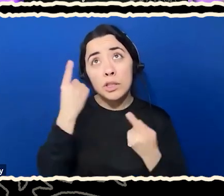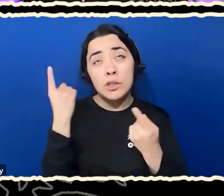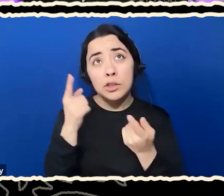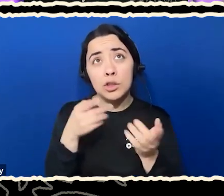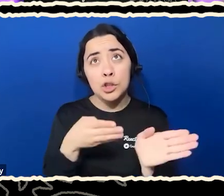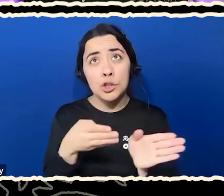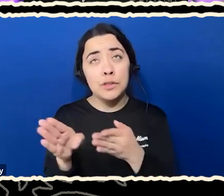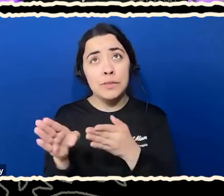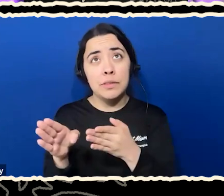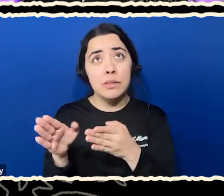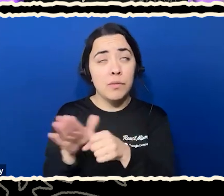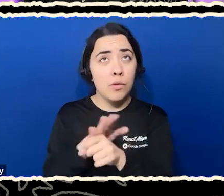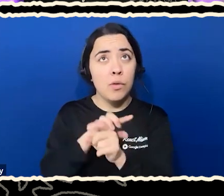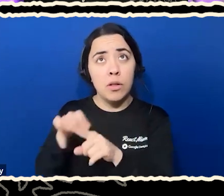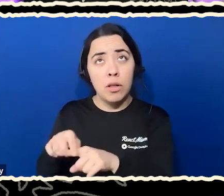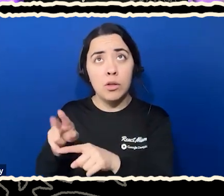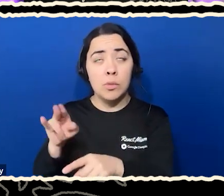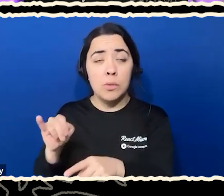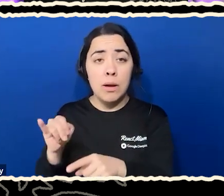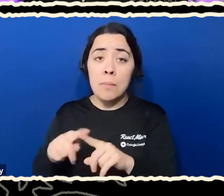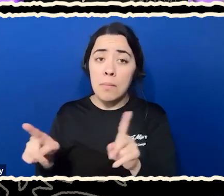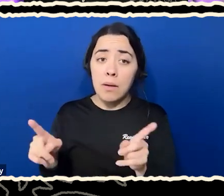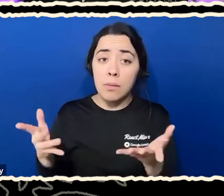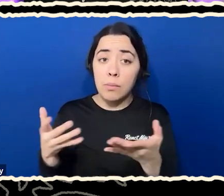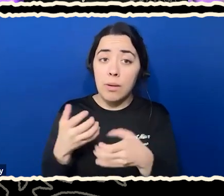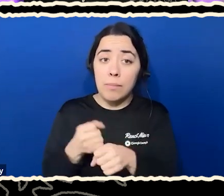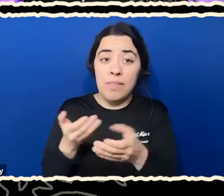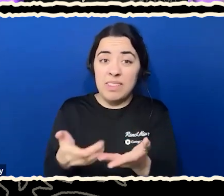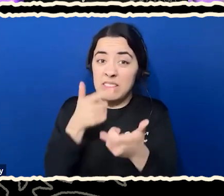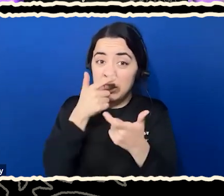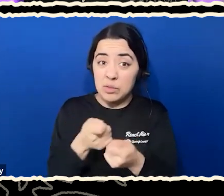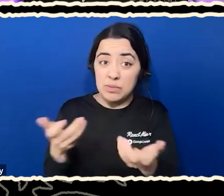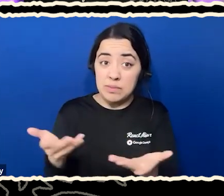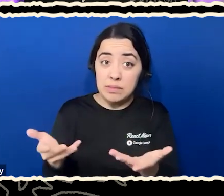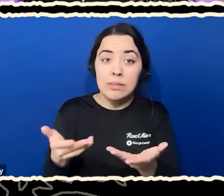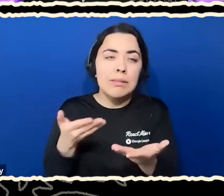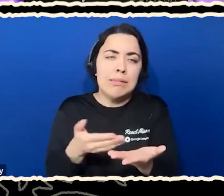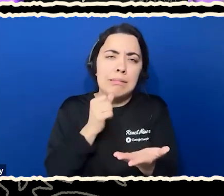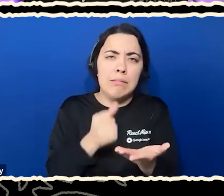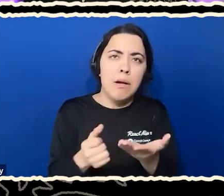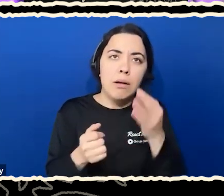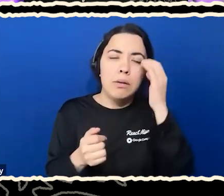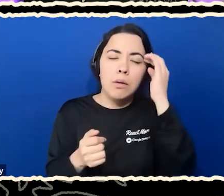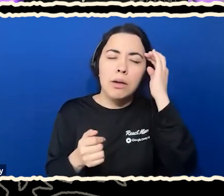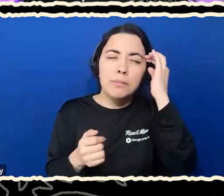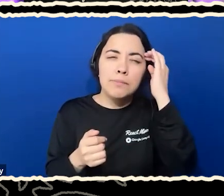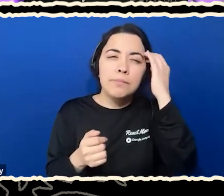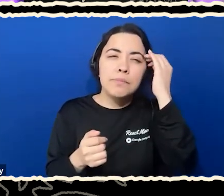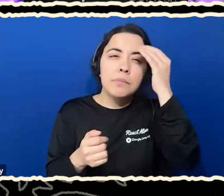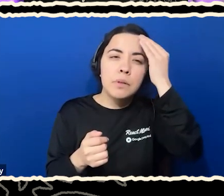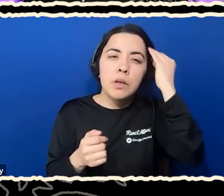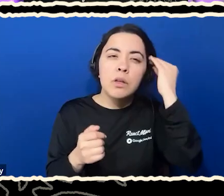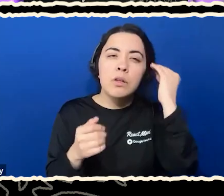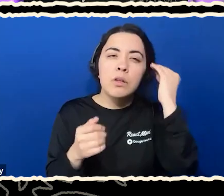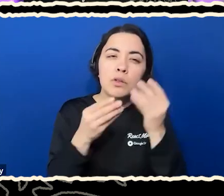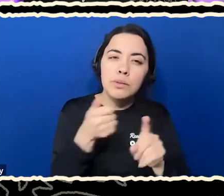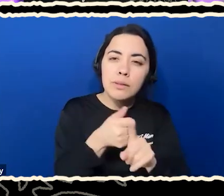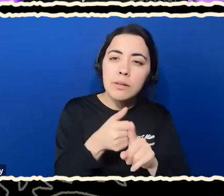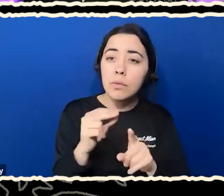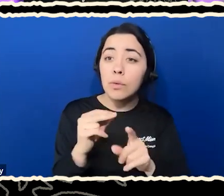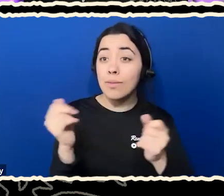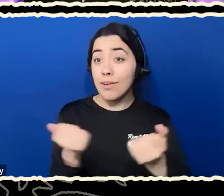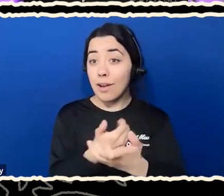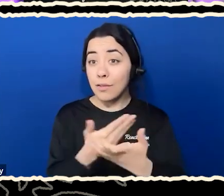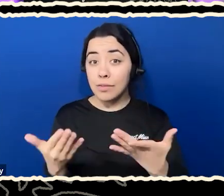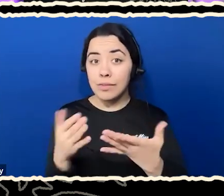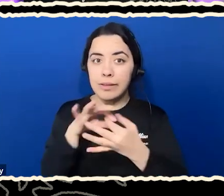going all in on UI. But what actually made this part interesting wasn't just the solution itself, but everything that came